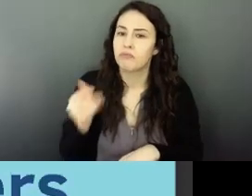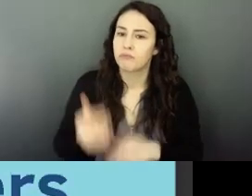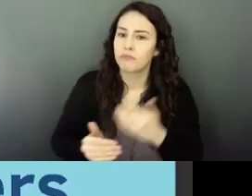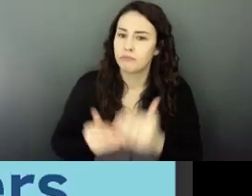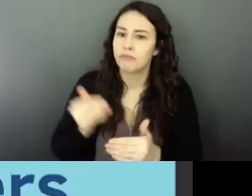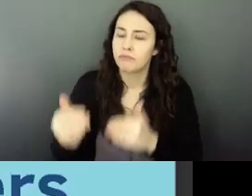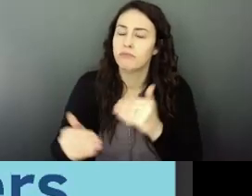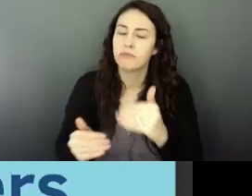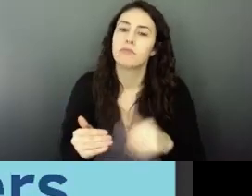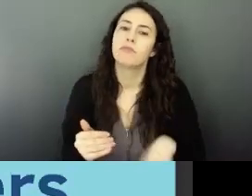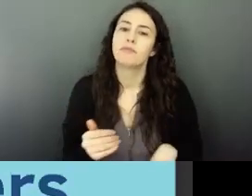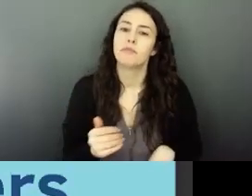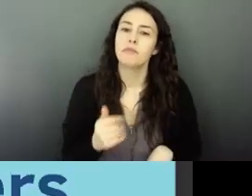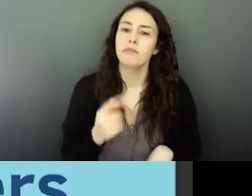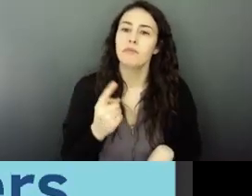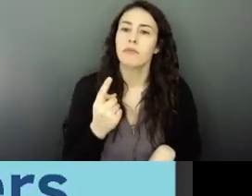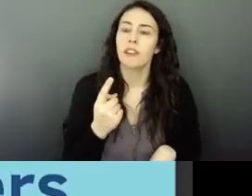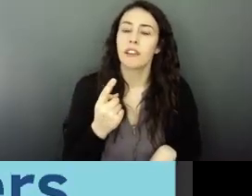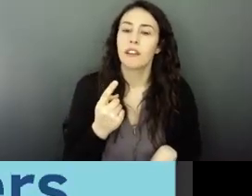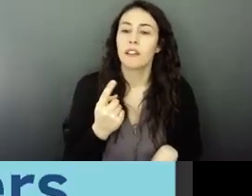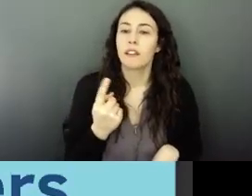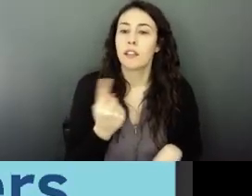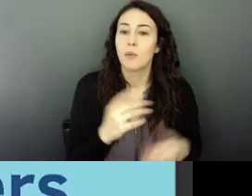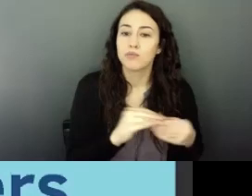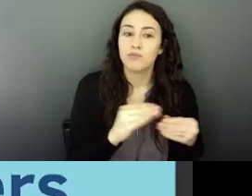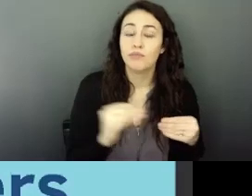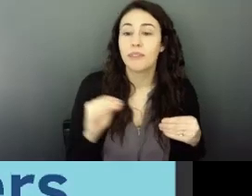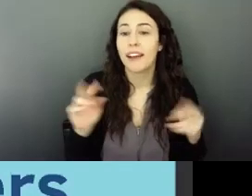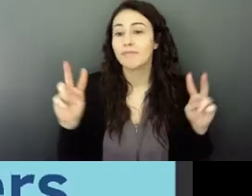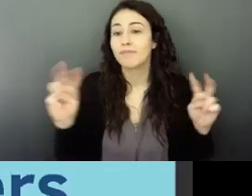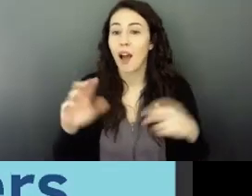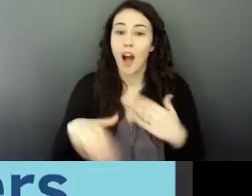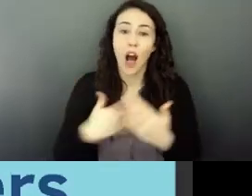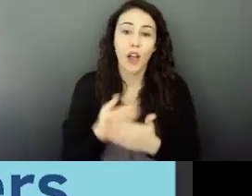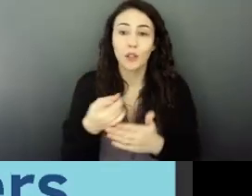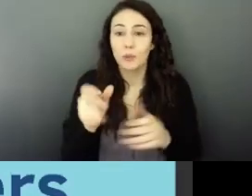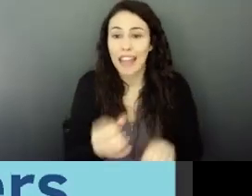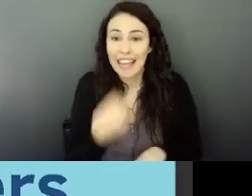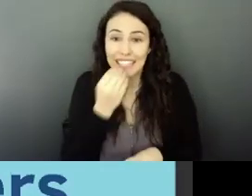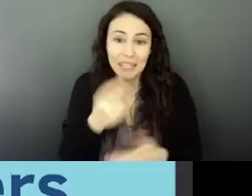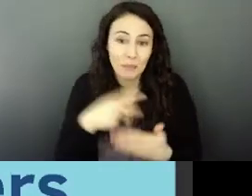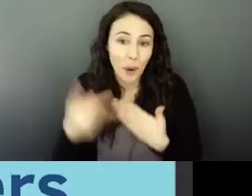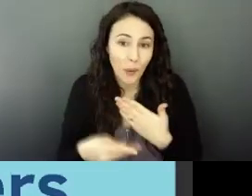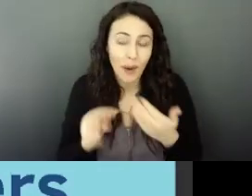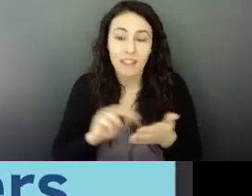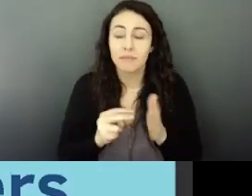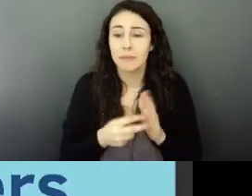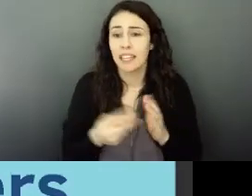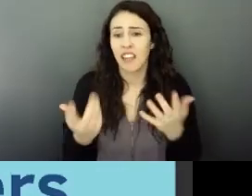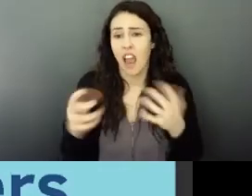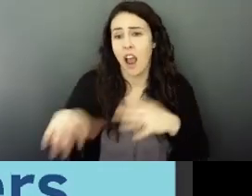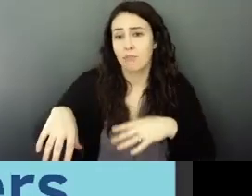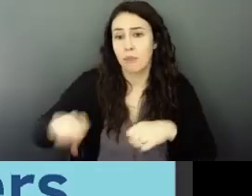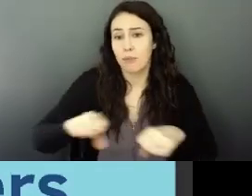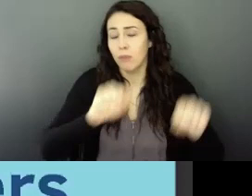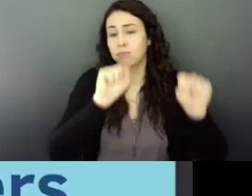about, all-you-can-eat program, where students can take as many classes or